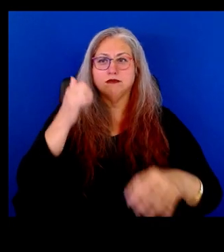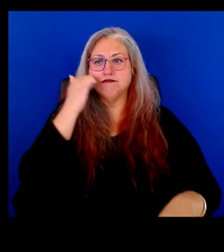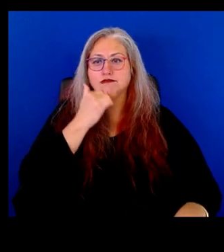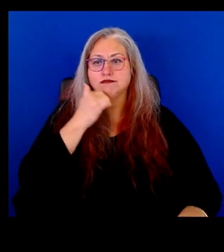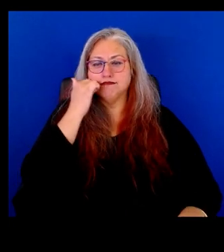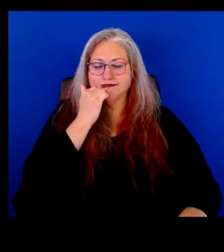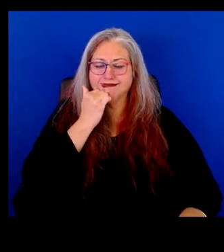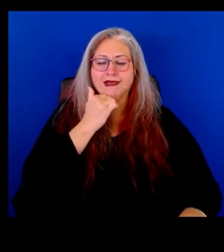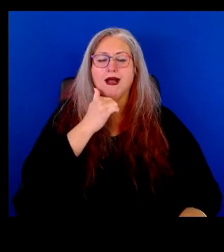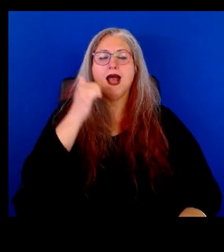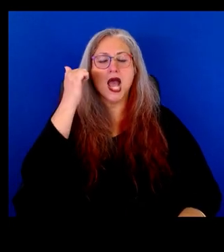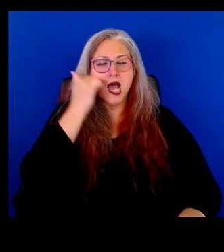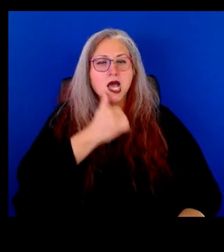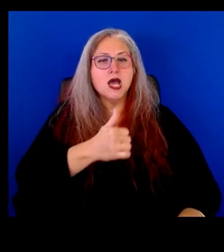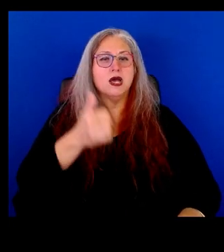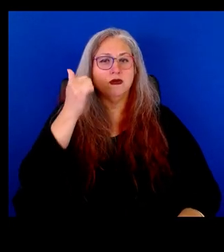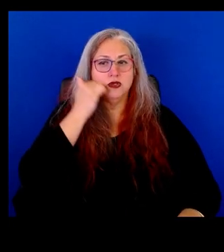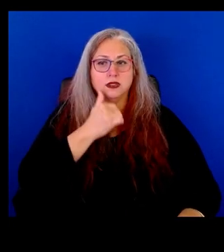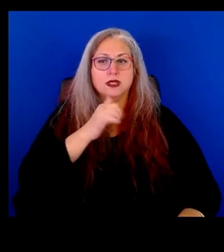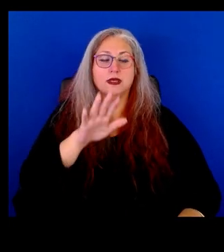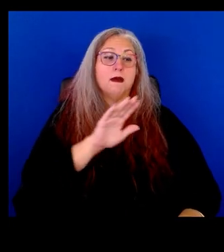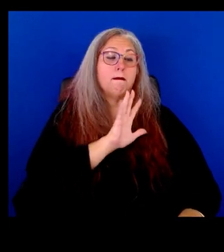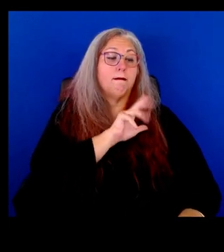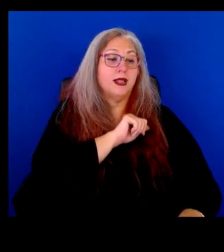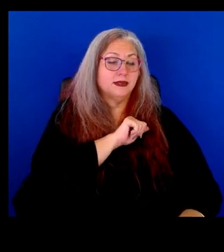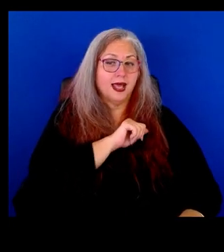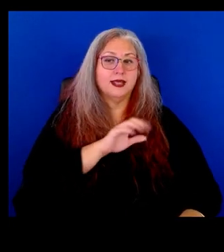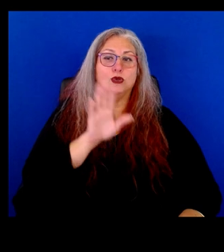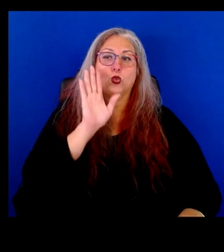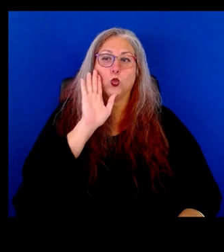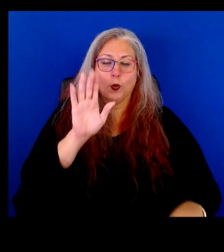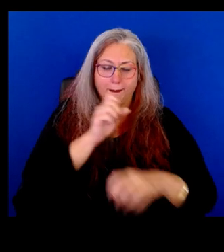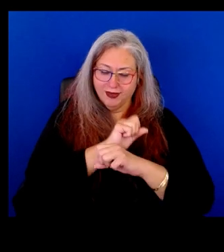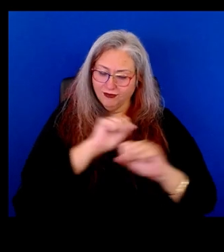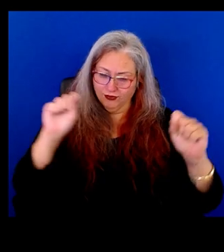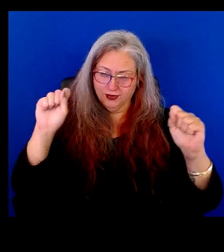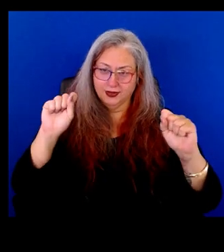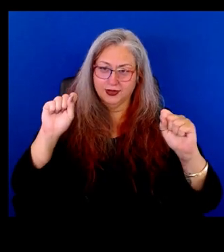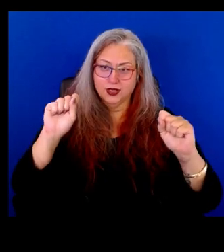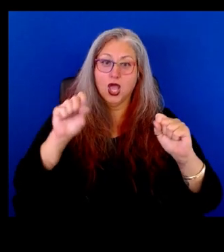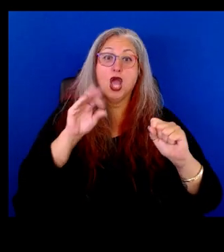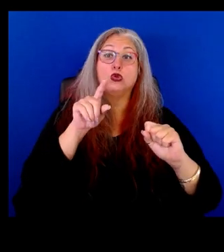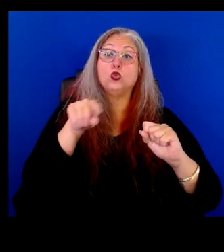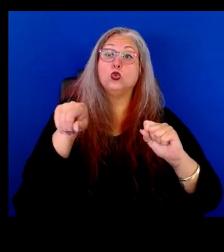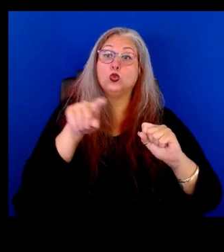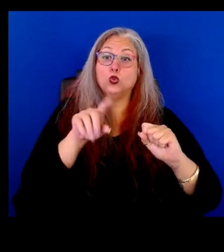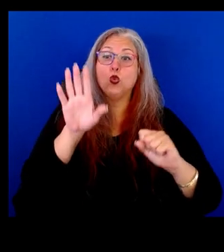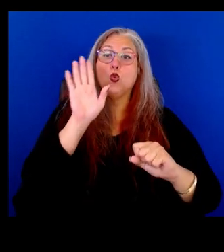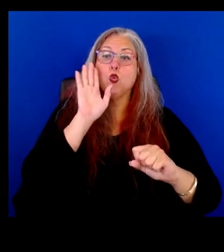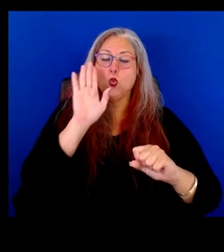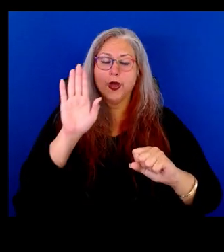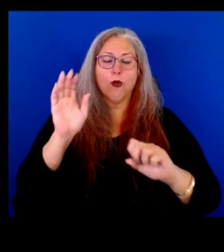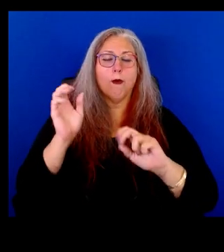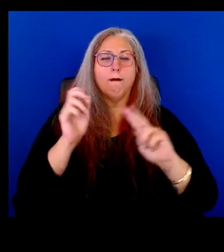day. Every day, Palestine will be free and you all